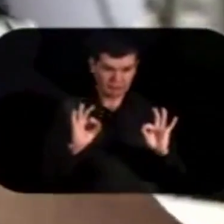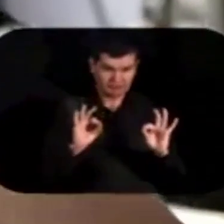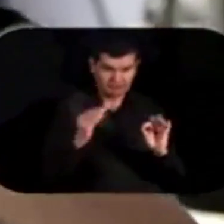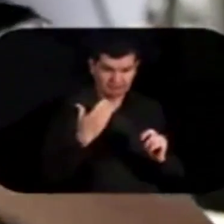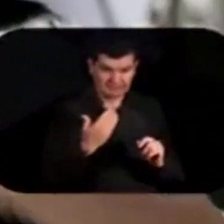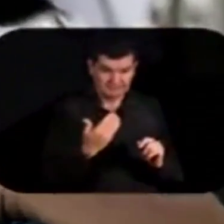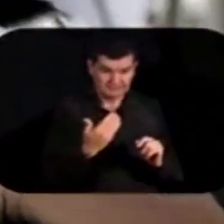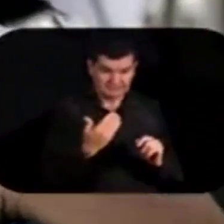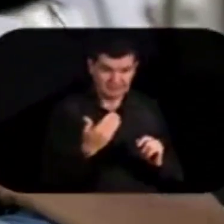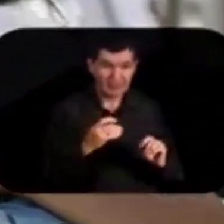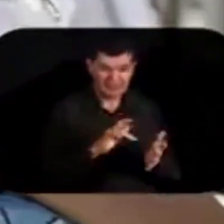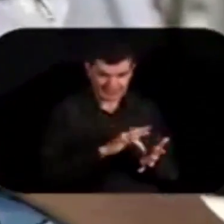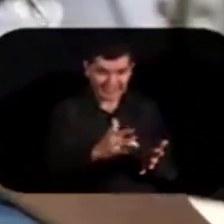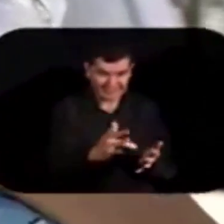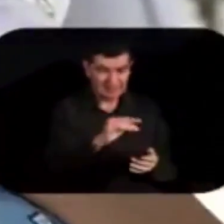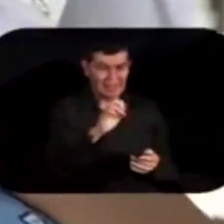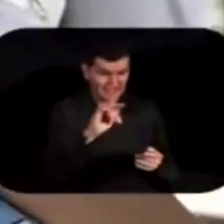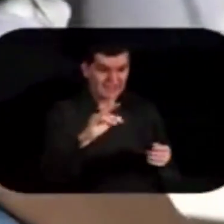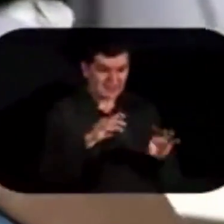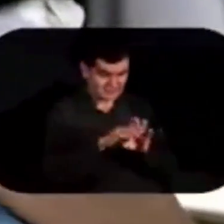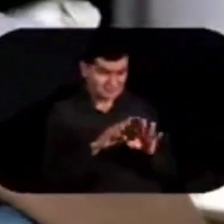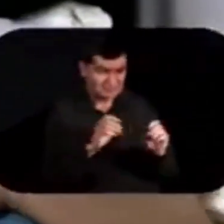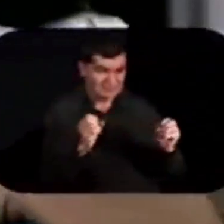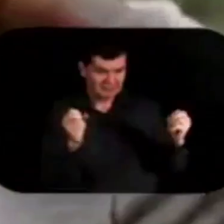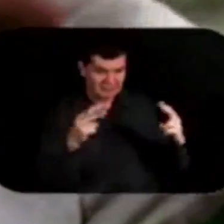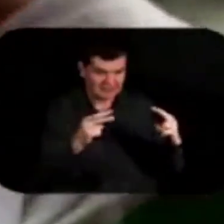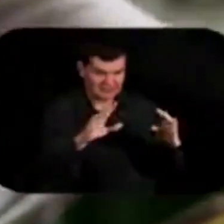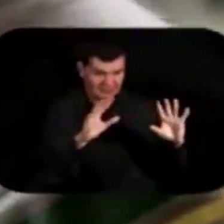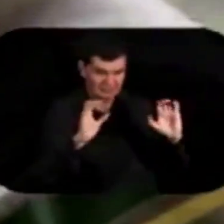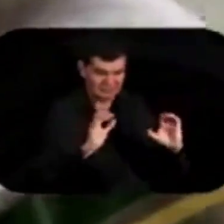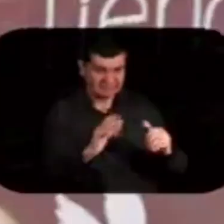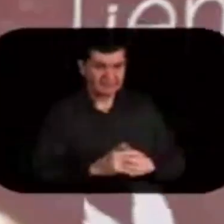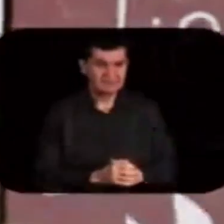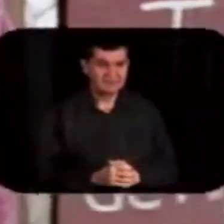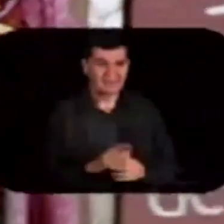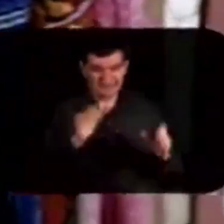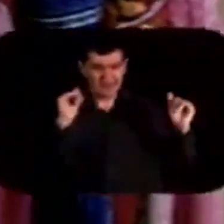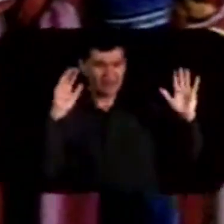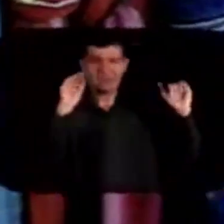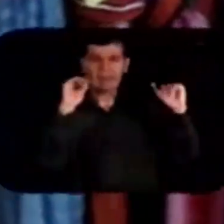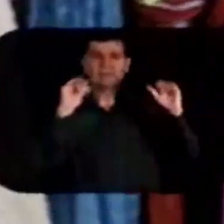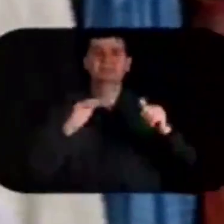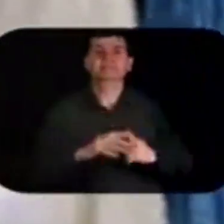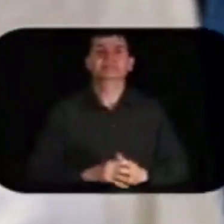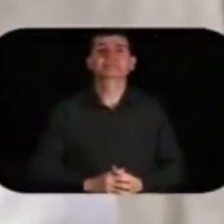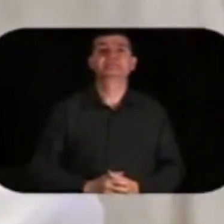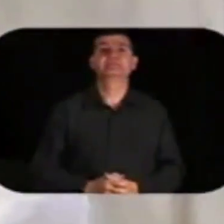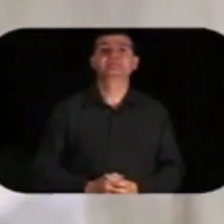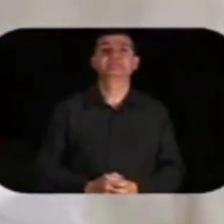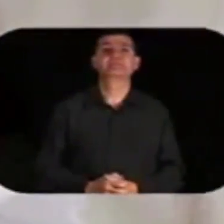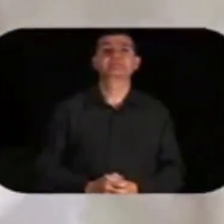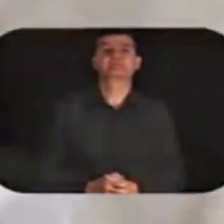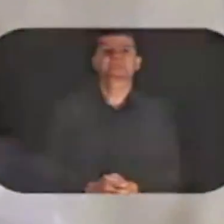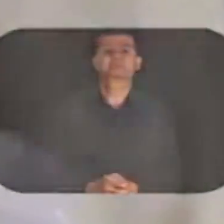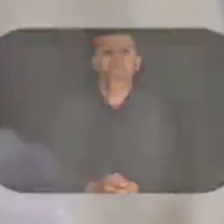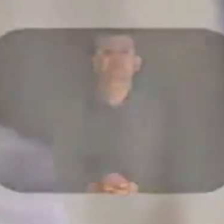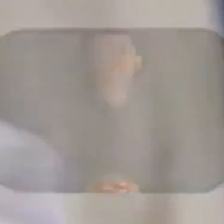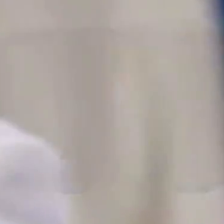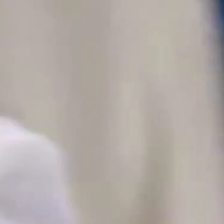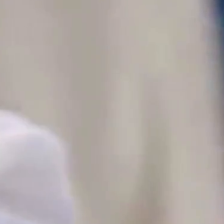Is it correct? Yeah. Thank you. Thanks, Malena. We'll see you later. Thank you very much.